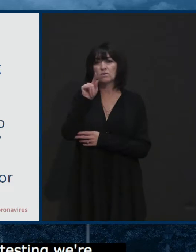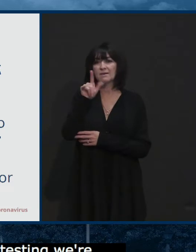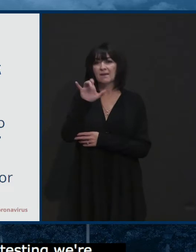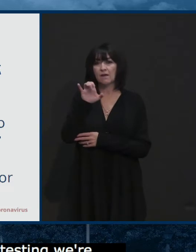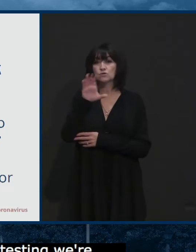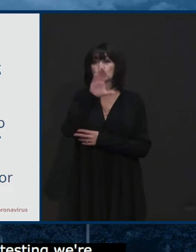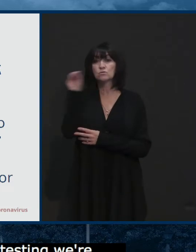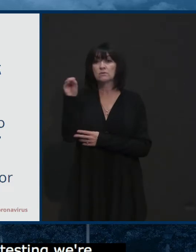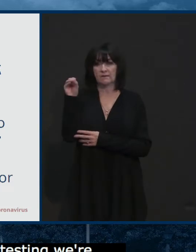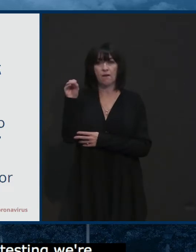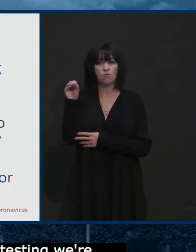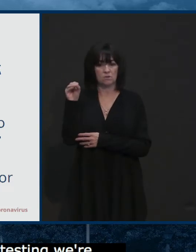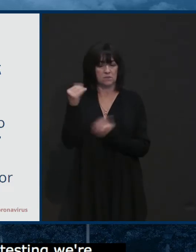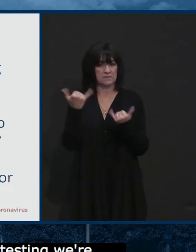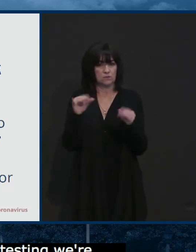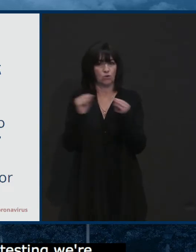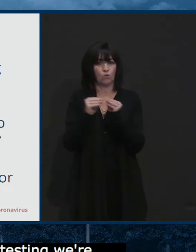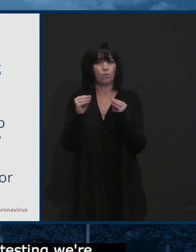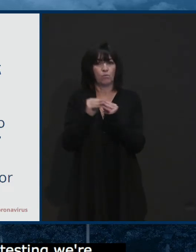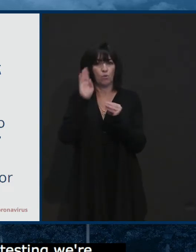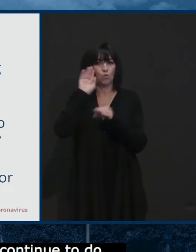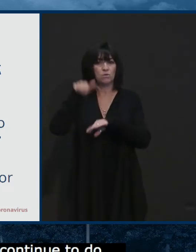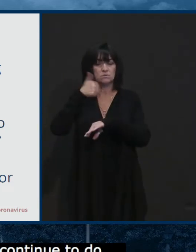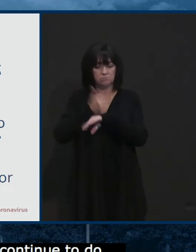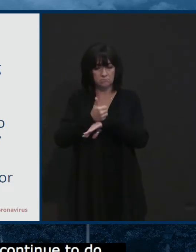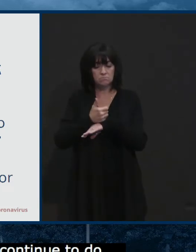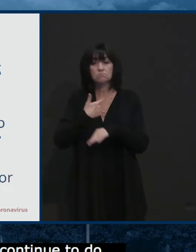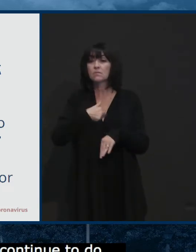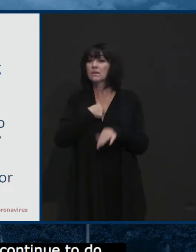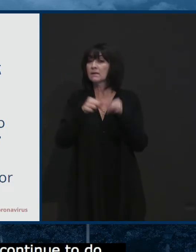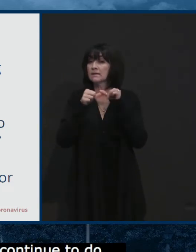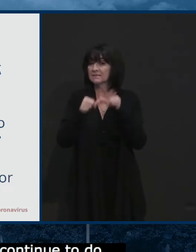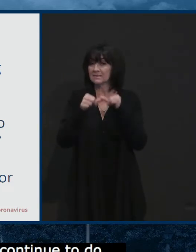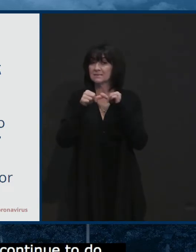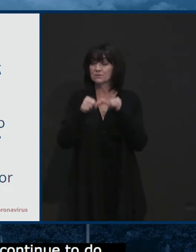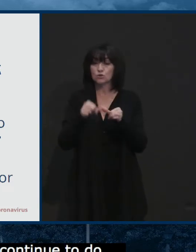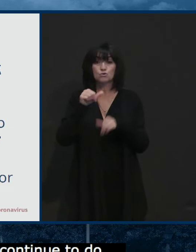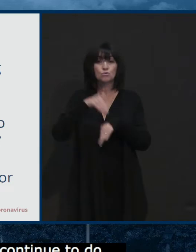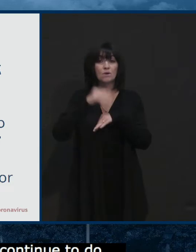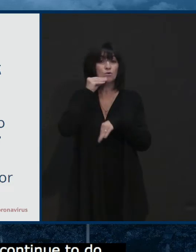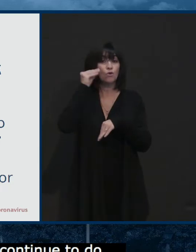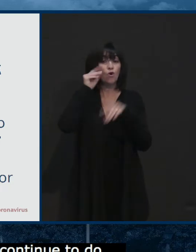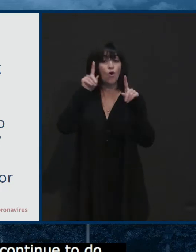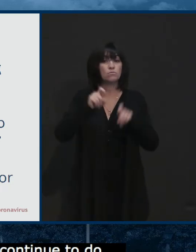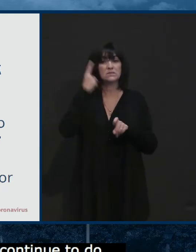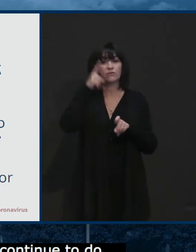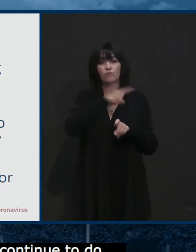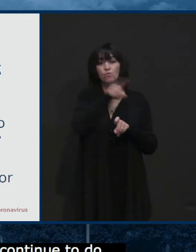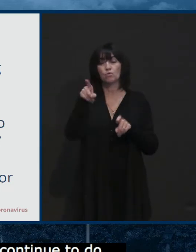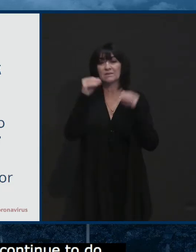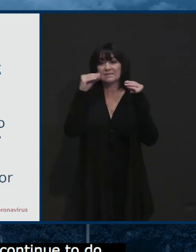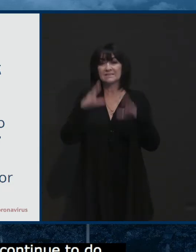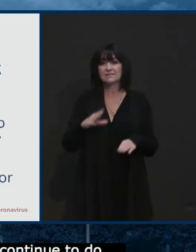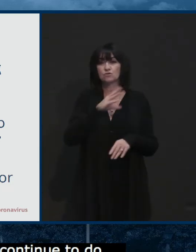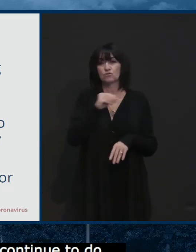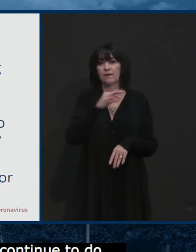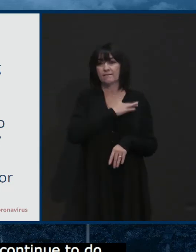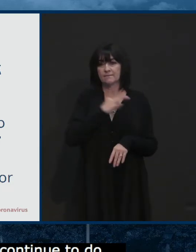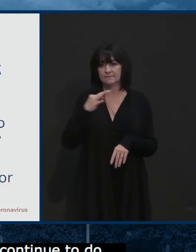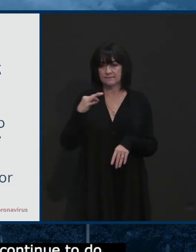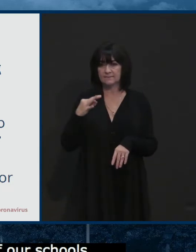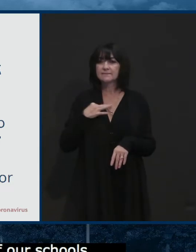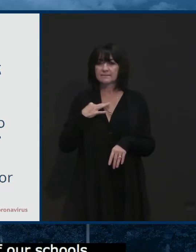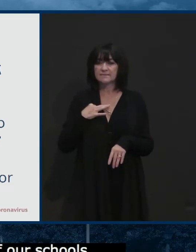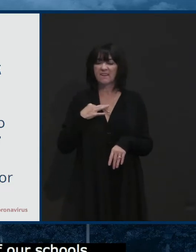And then we continue to do routine at-home testing for the staff and the teachers of schools and all those that have